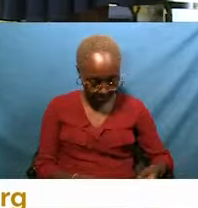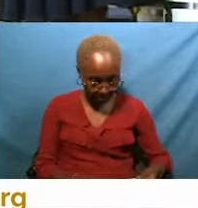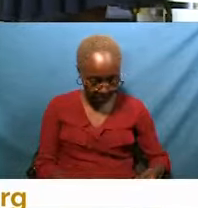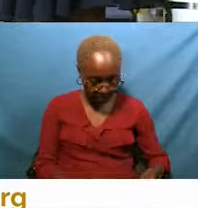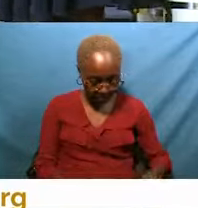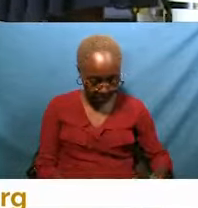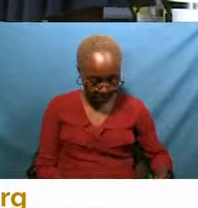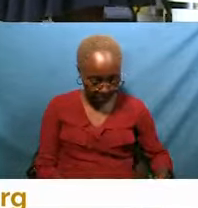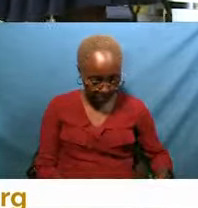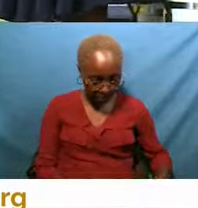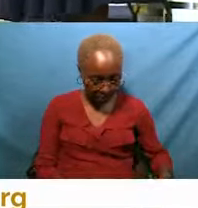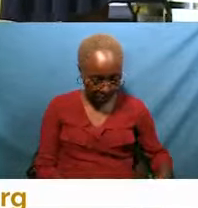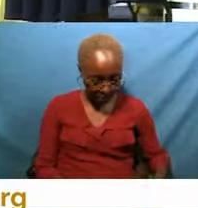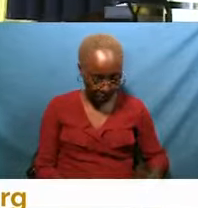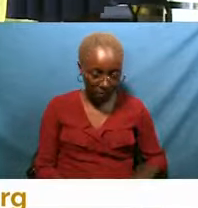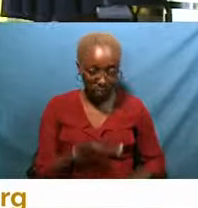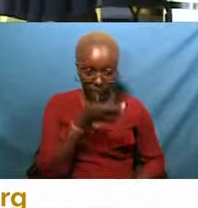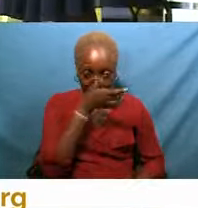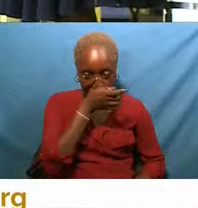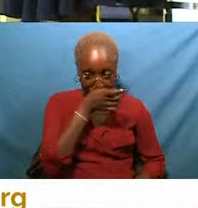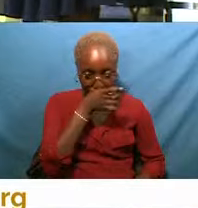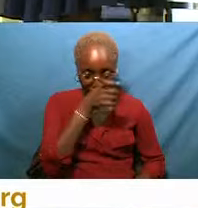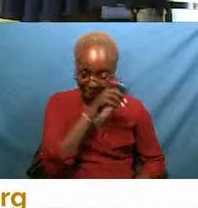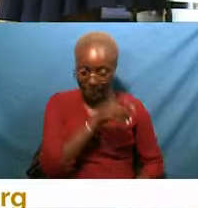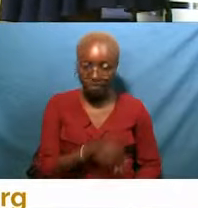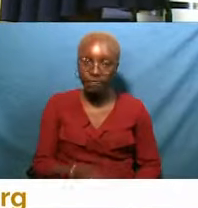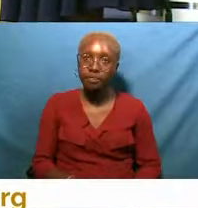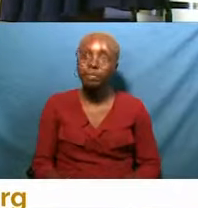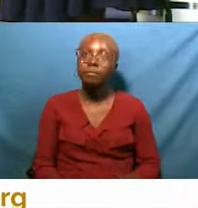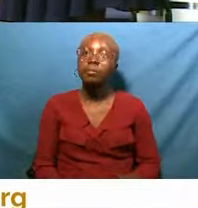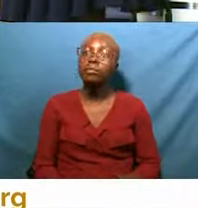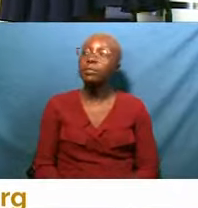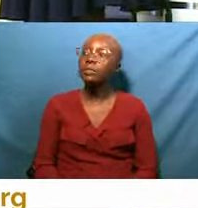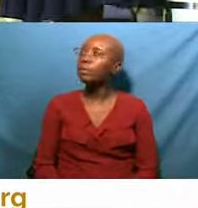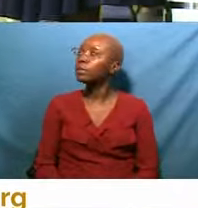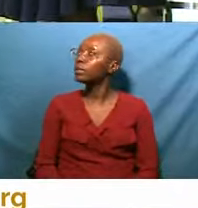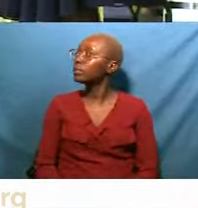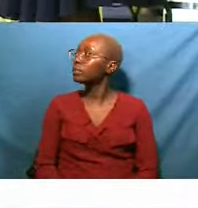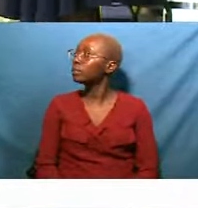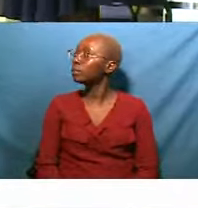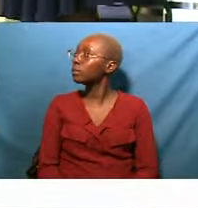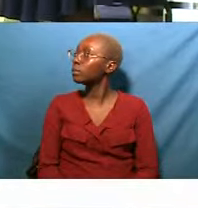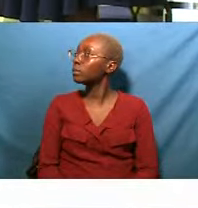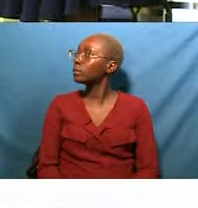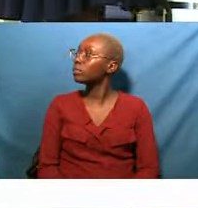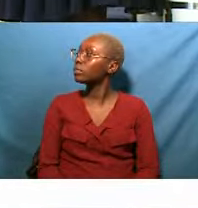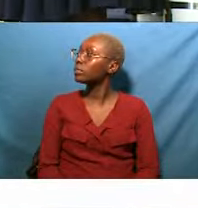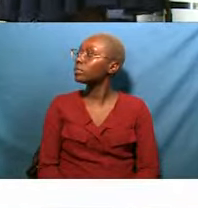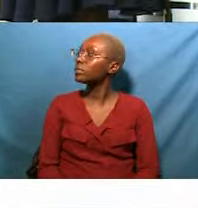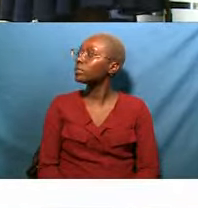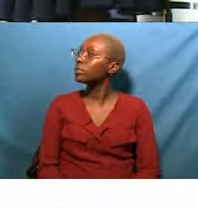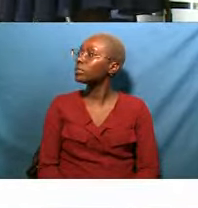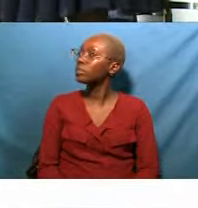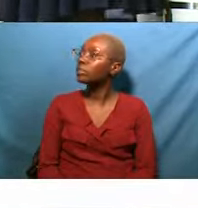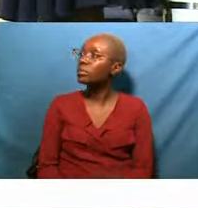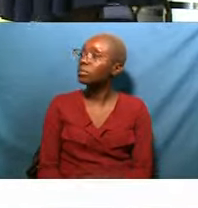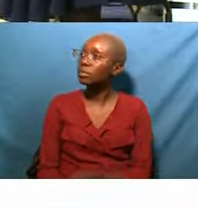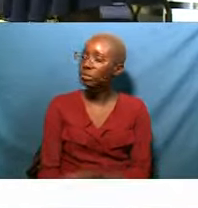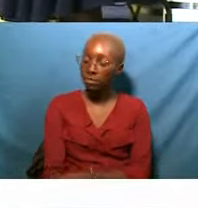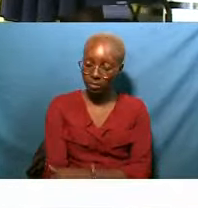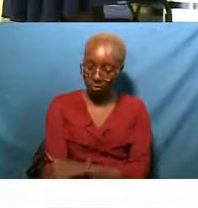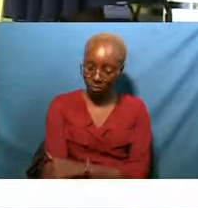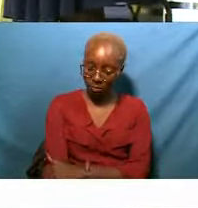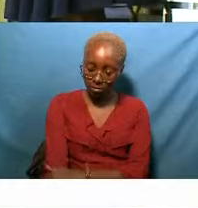heights of love, what depths of peace, when fears are stilled,